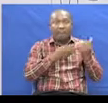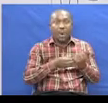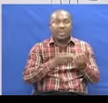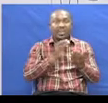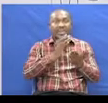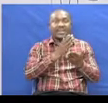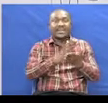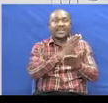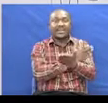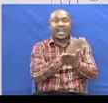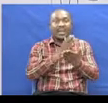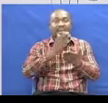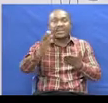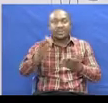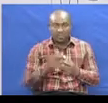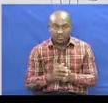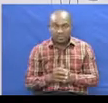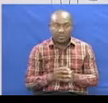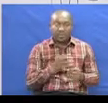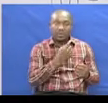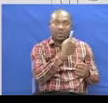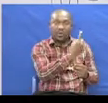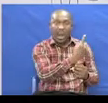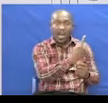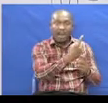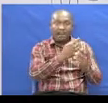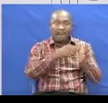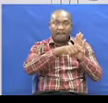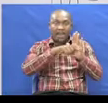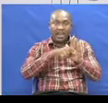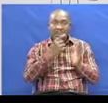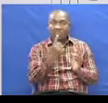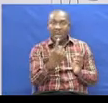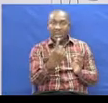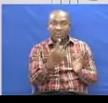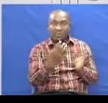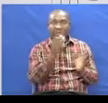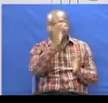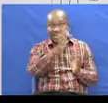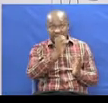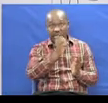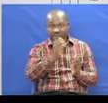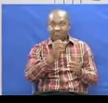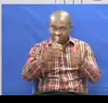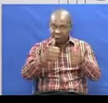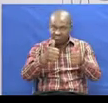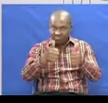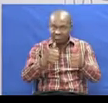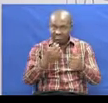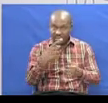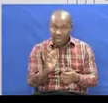Okay, 1 minus 1, class, 1 minus 1, 0. Good. So it will